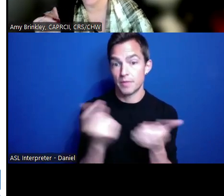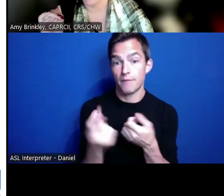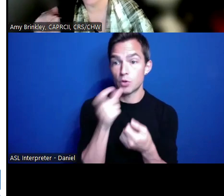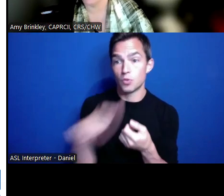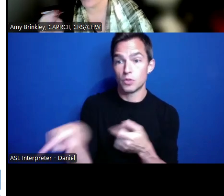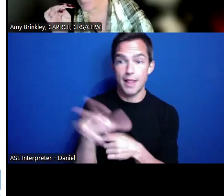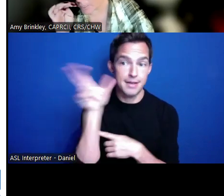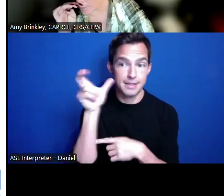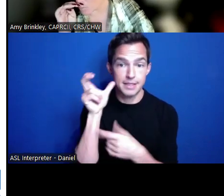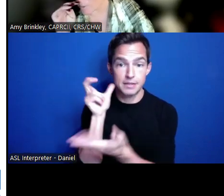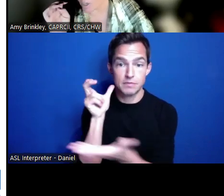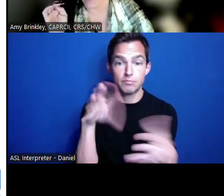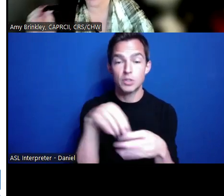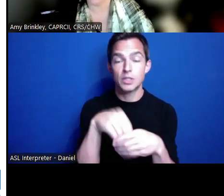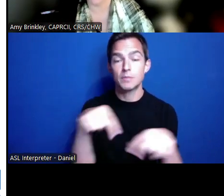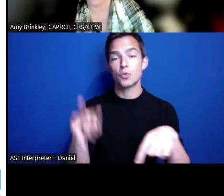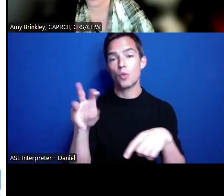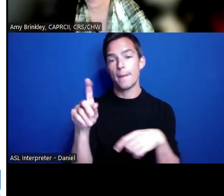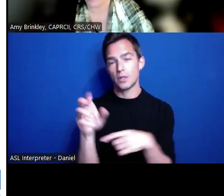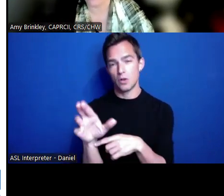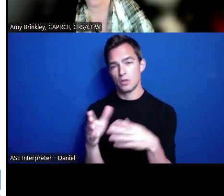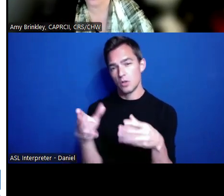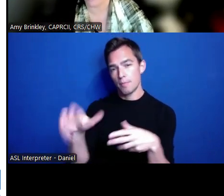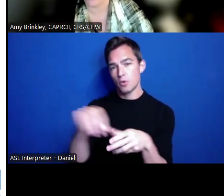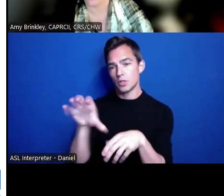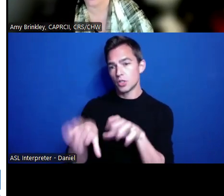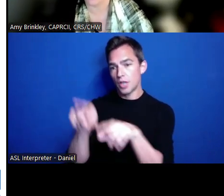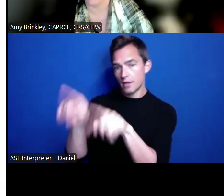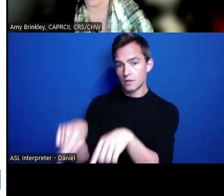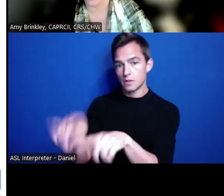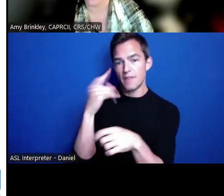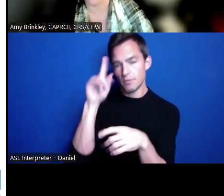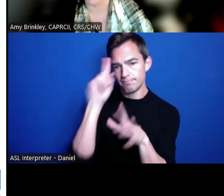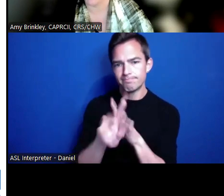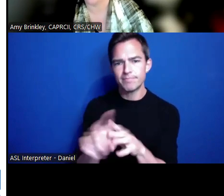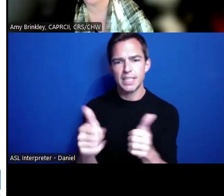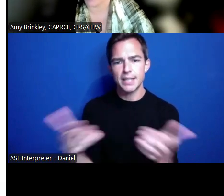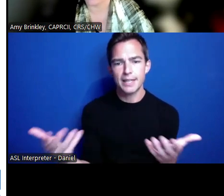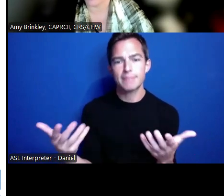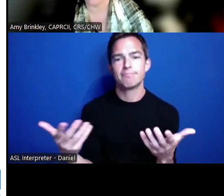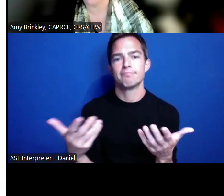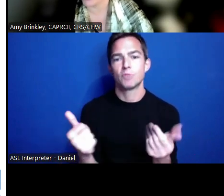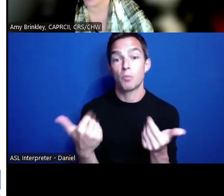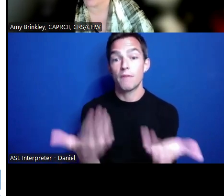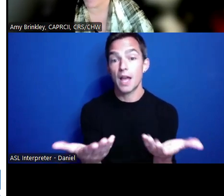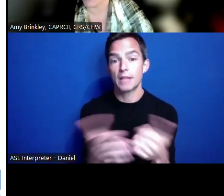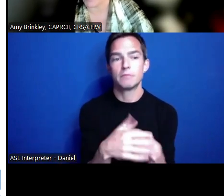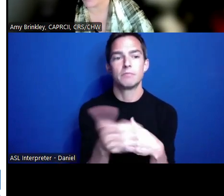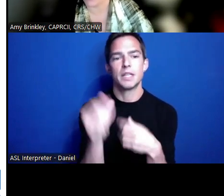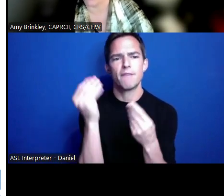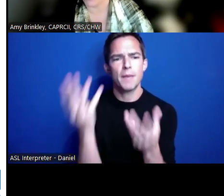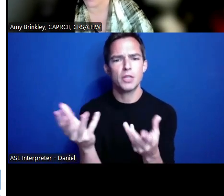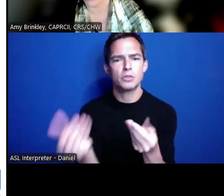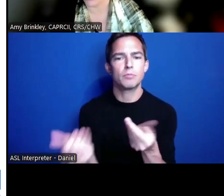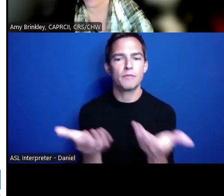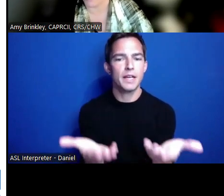listening and who's participating in this webinar to please put in the chat if you have anything to provide, any information to provide related to